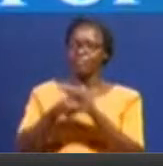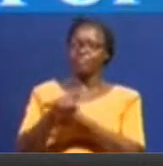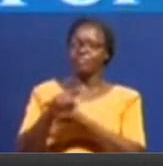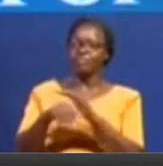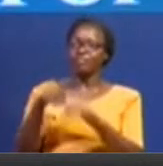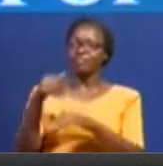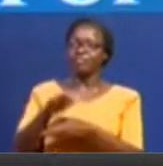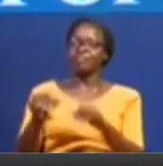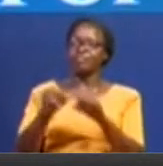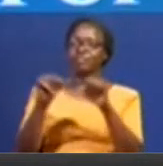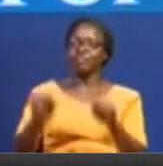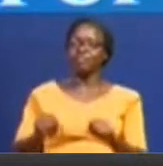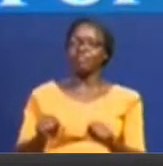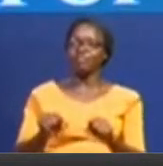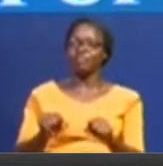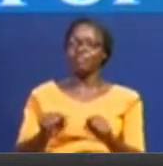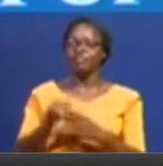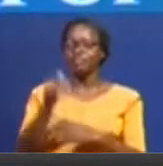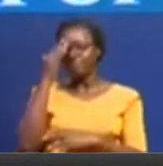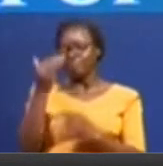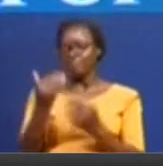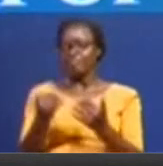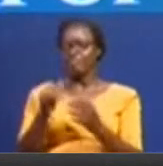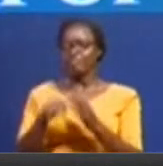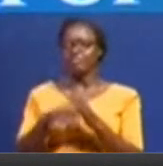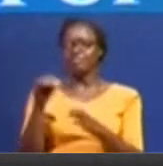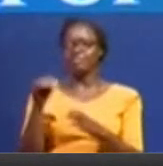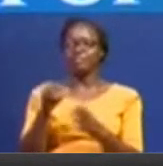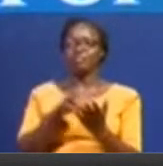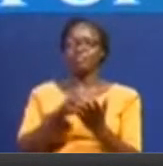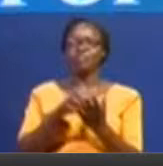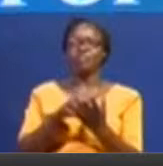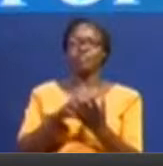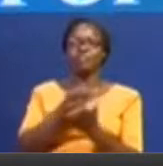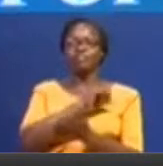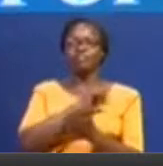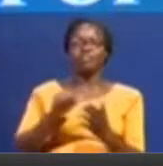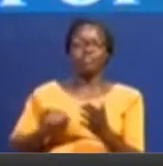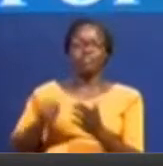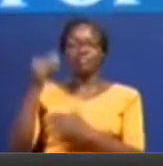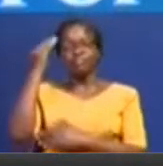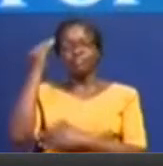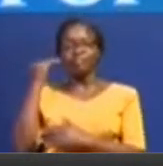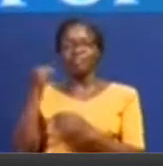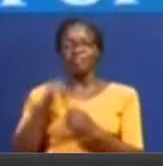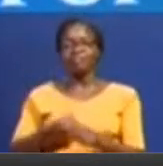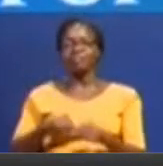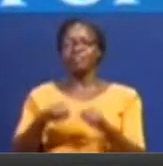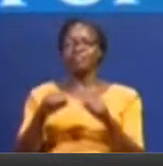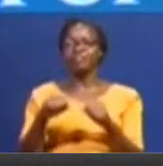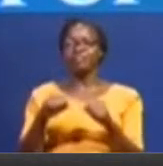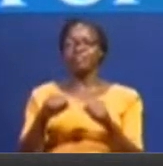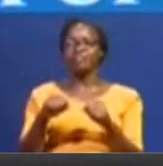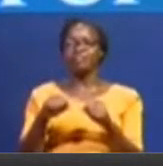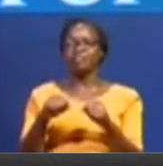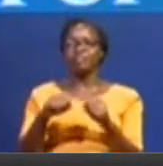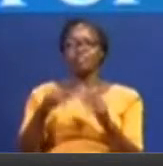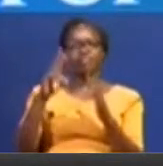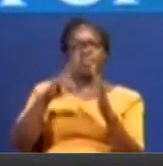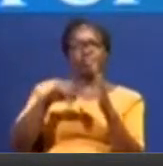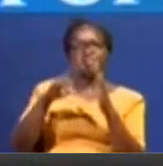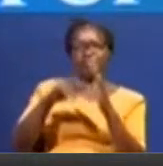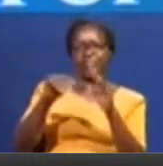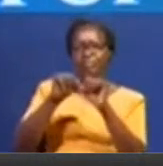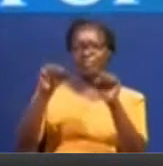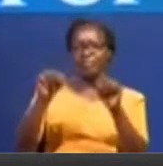out of this system. That is why now when cases go to the Supreme Court, then they are able to get into